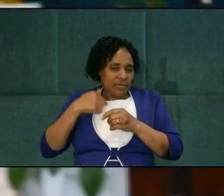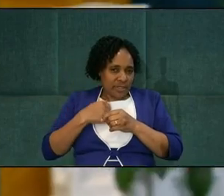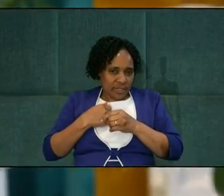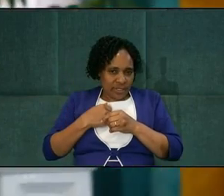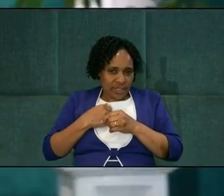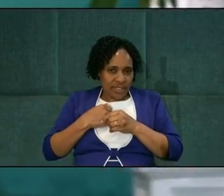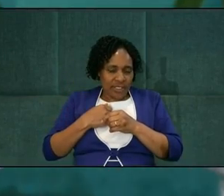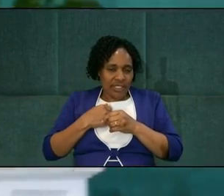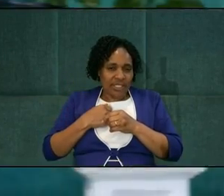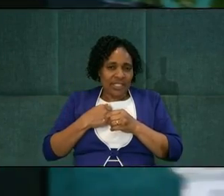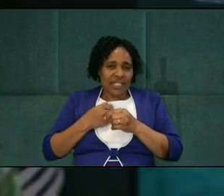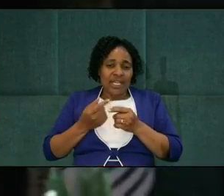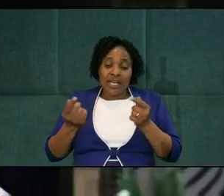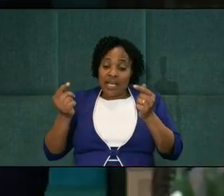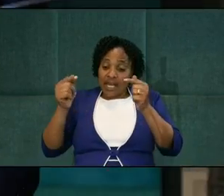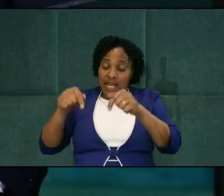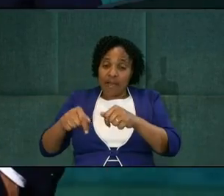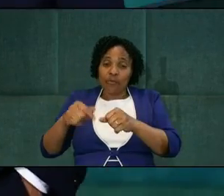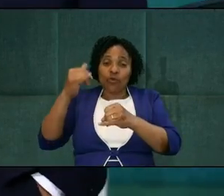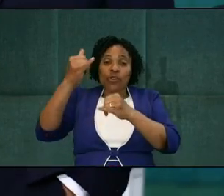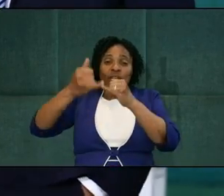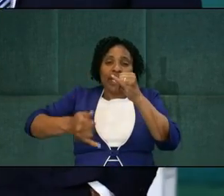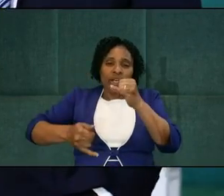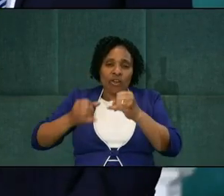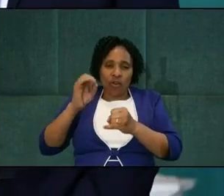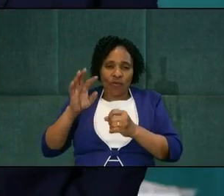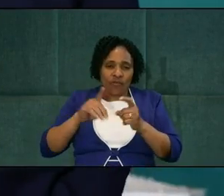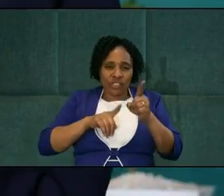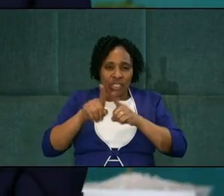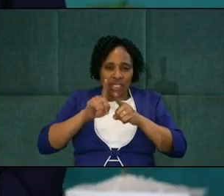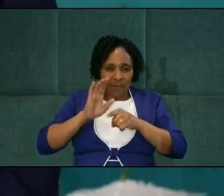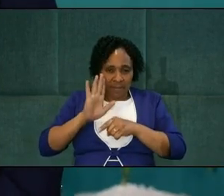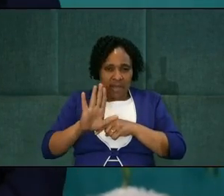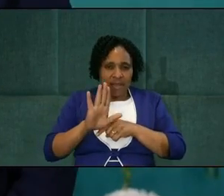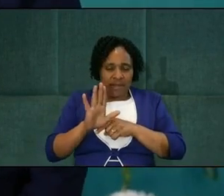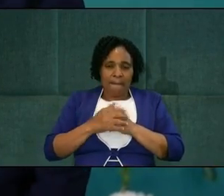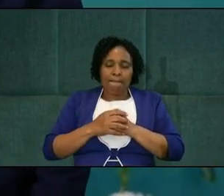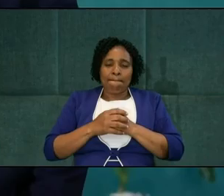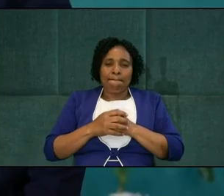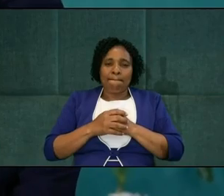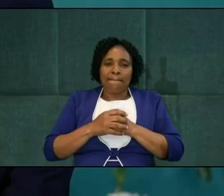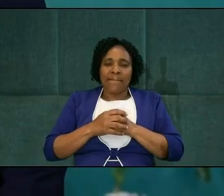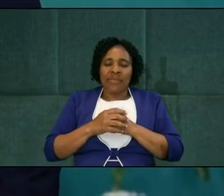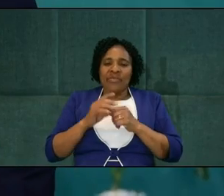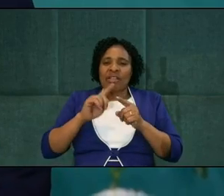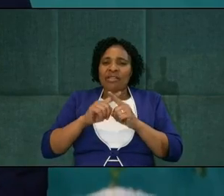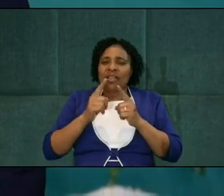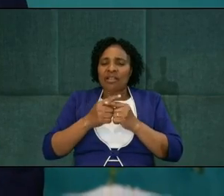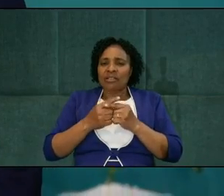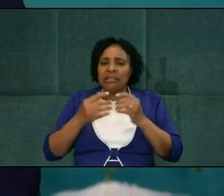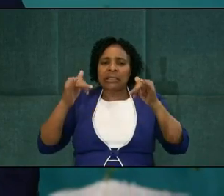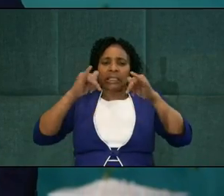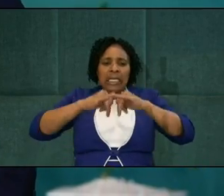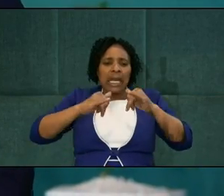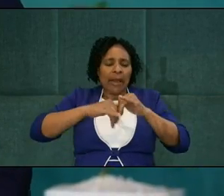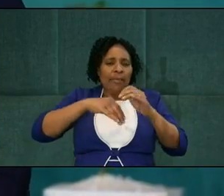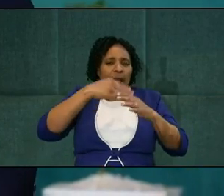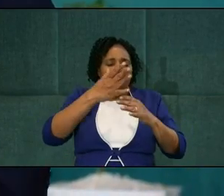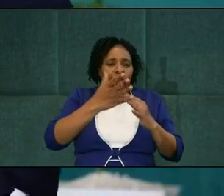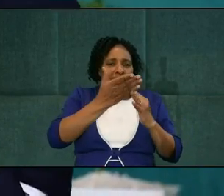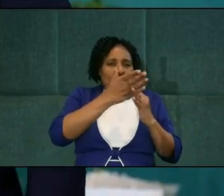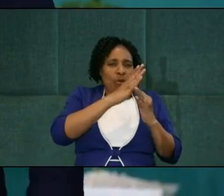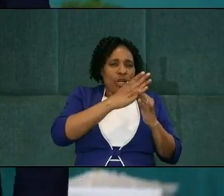came to the end of their journey. They camped out on the borders of